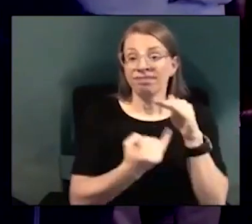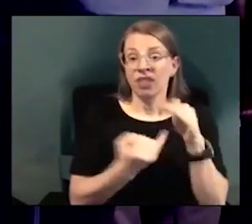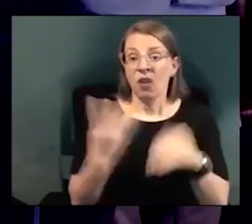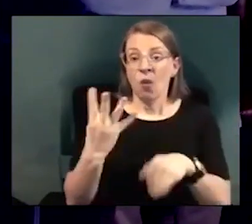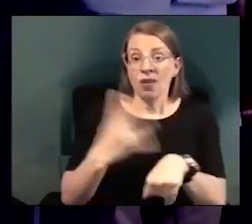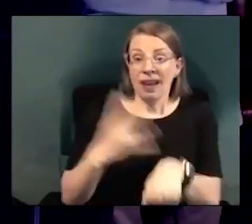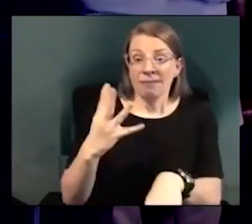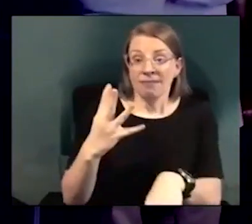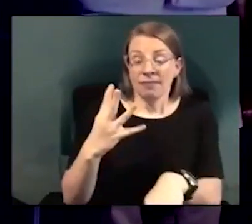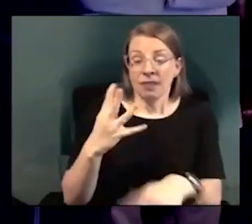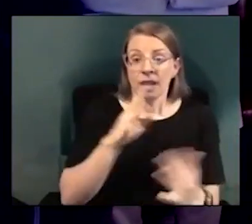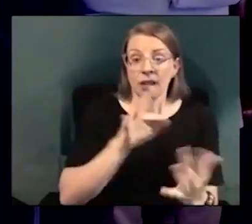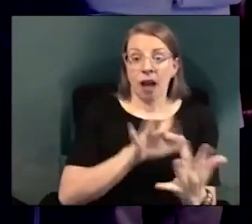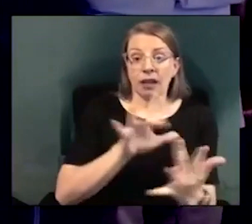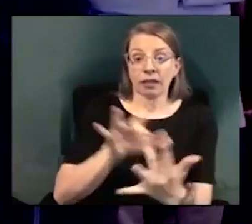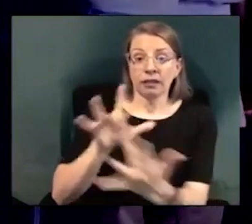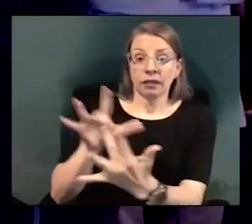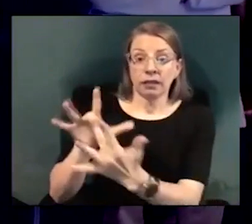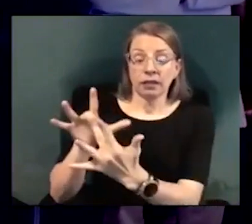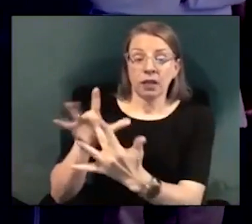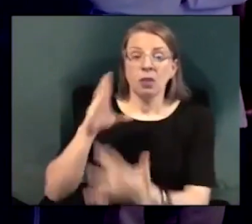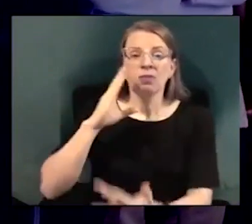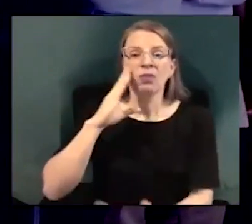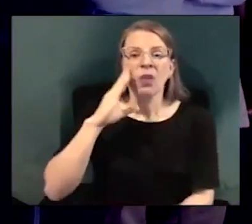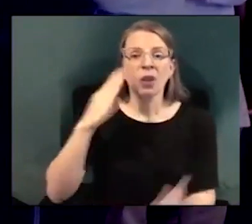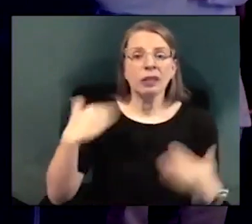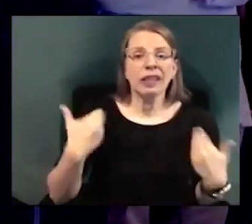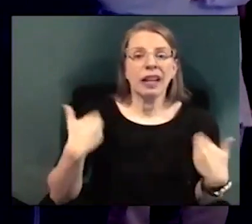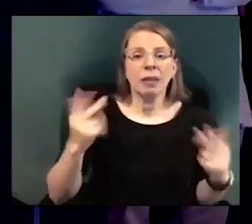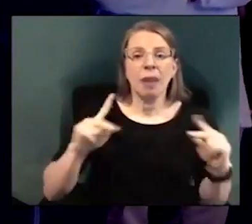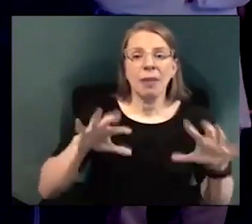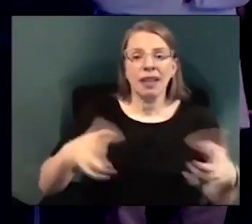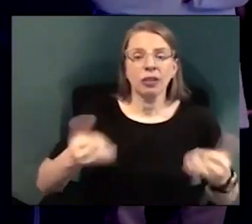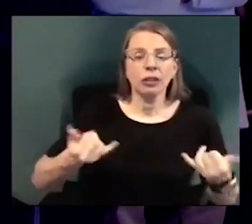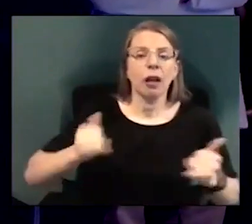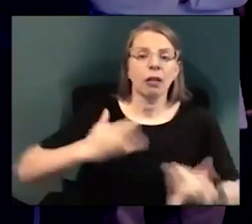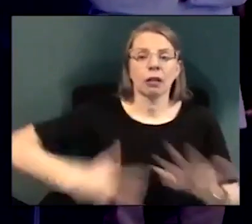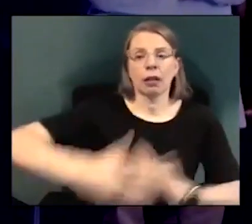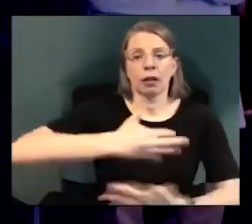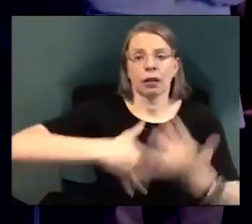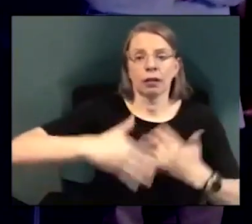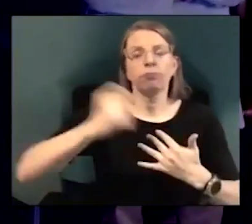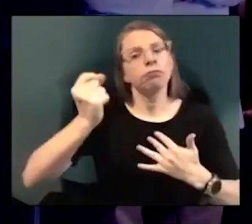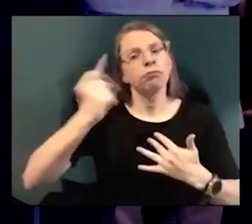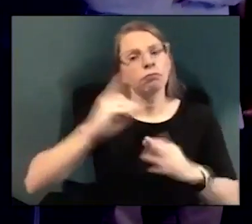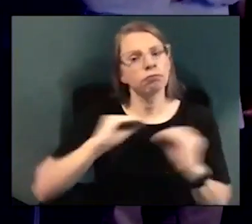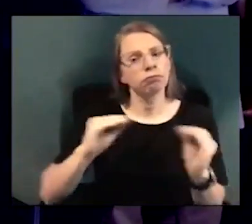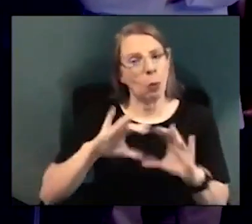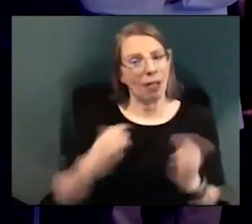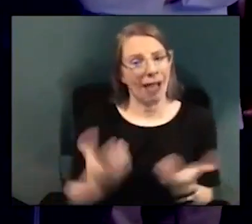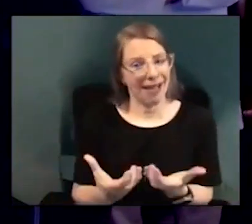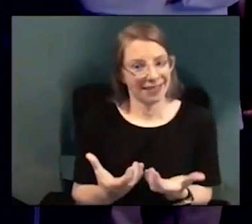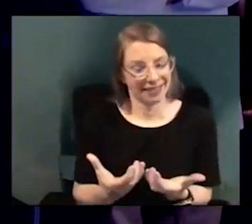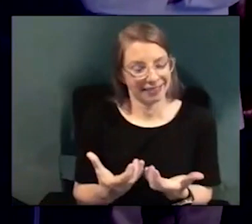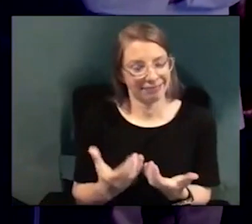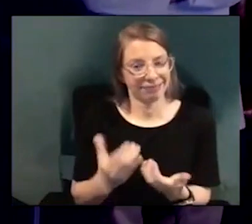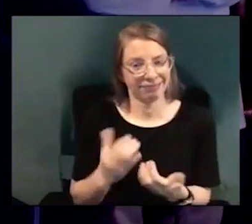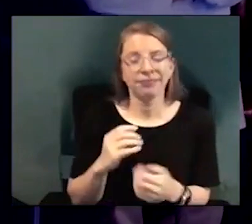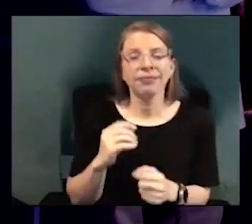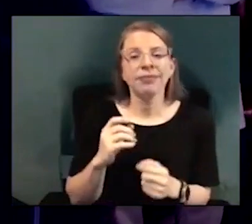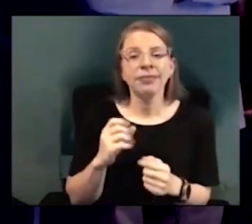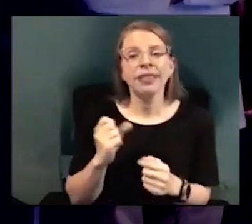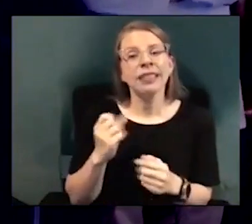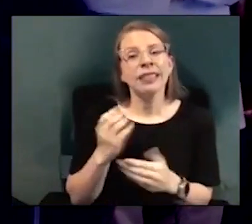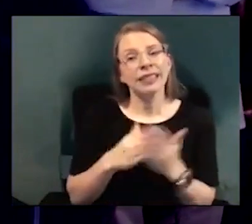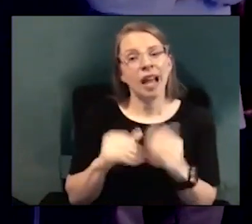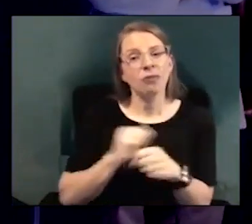because we know that younger population was still getting together, even though there wasn't in classes. So there was some coronavirus that